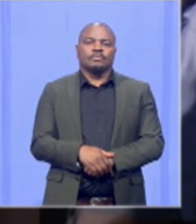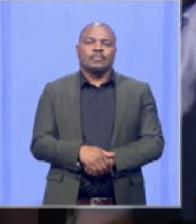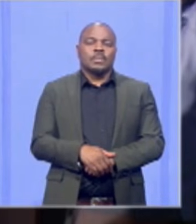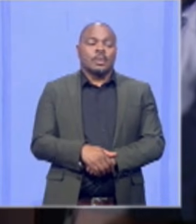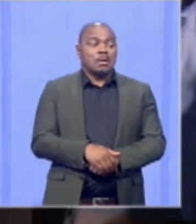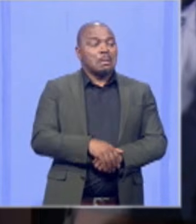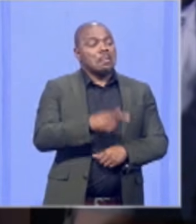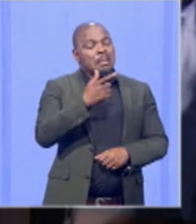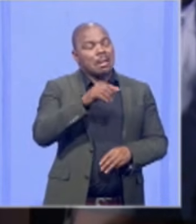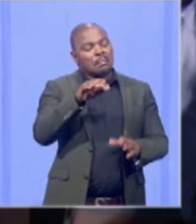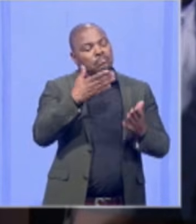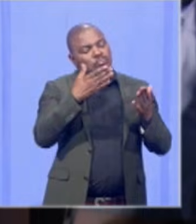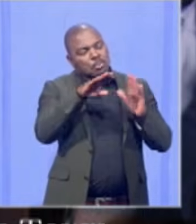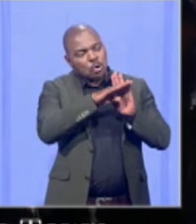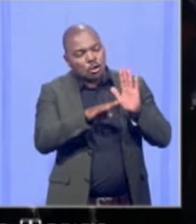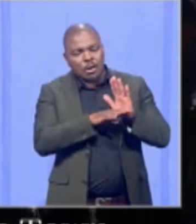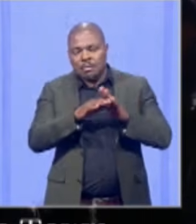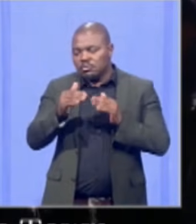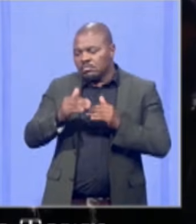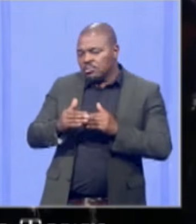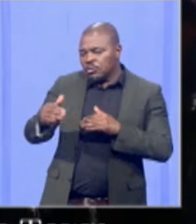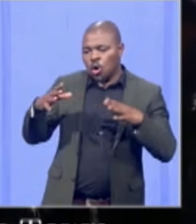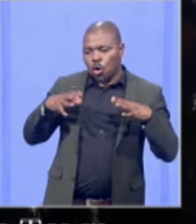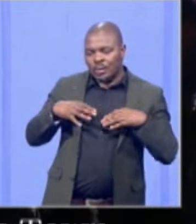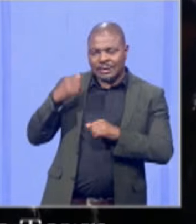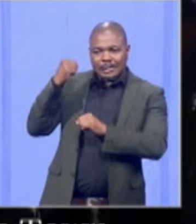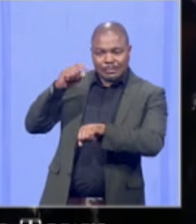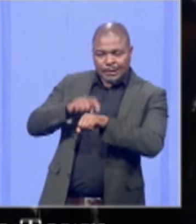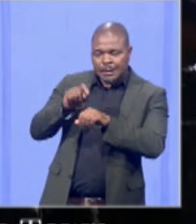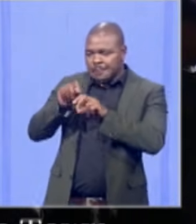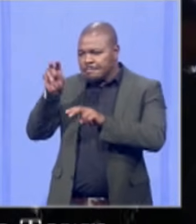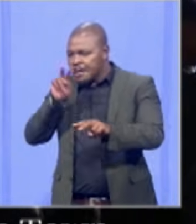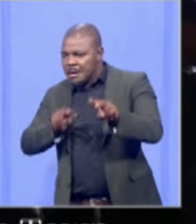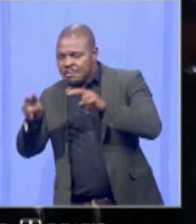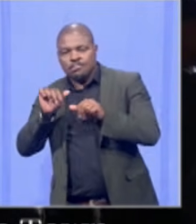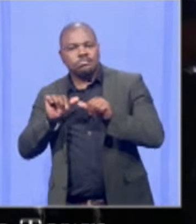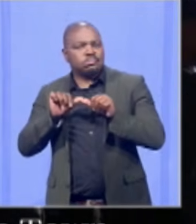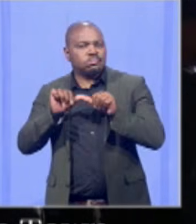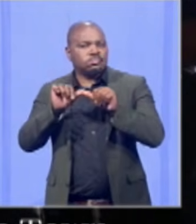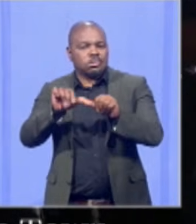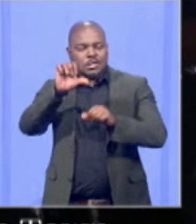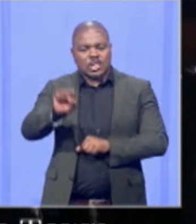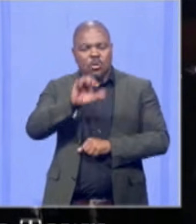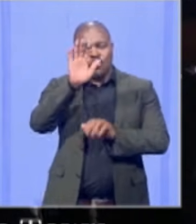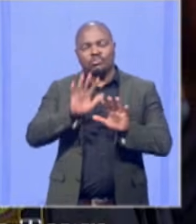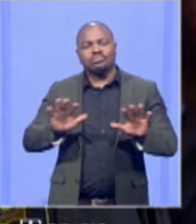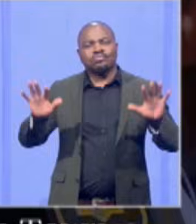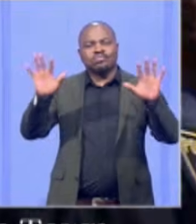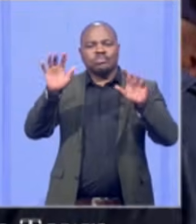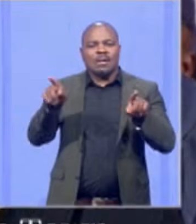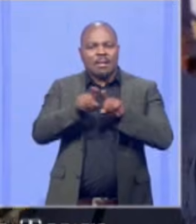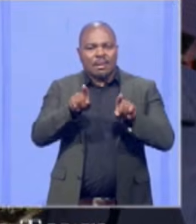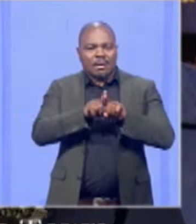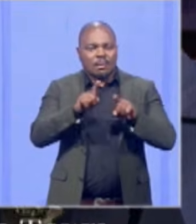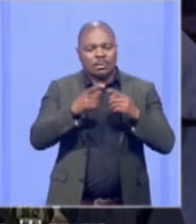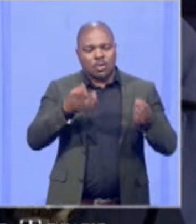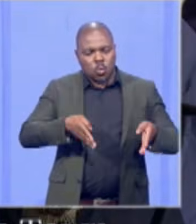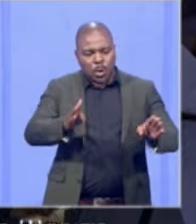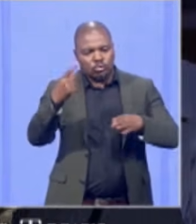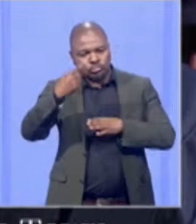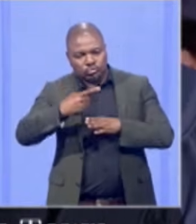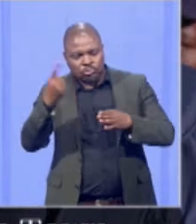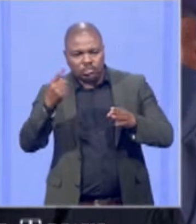Matsholo a tshireletso a paka ya Keresemose a tsweletse go ralala naga. Ona a akaretsa tsereganyo e jaaka maparego a